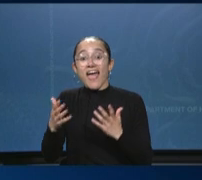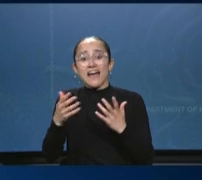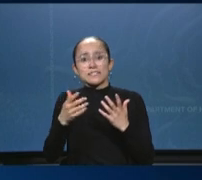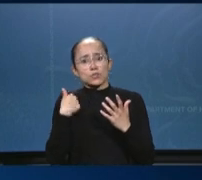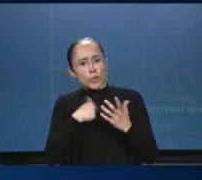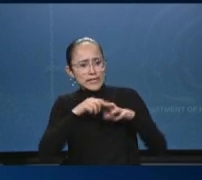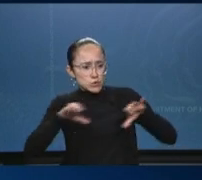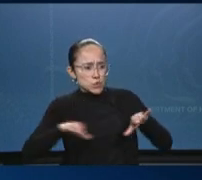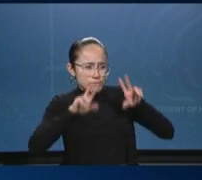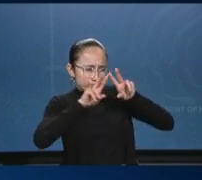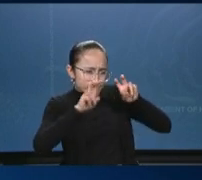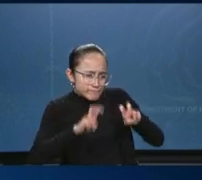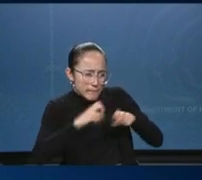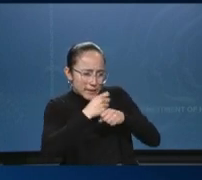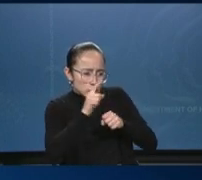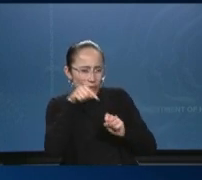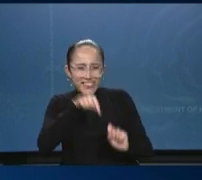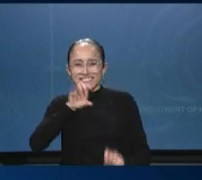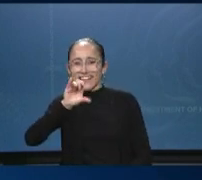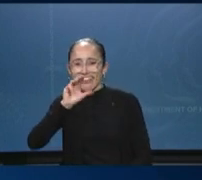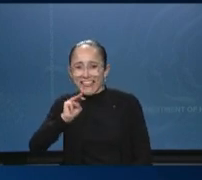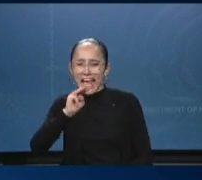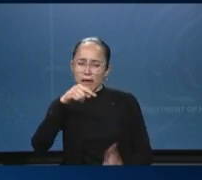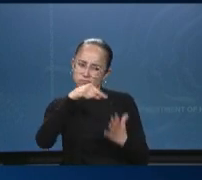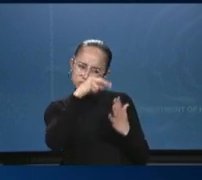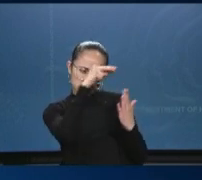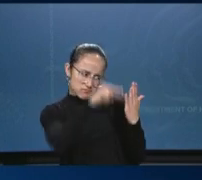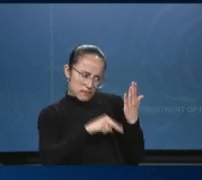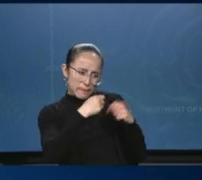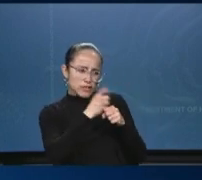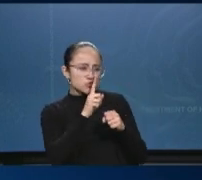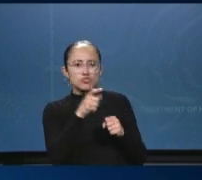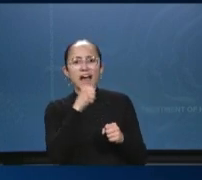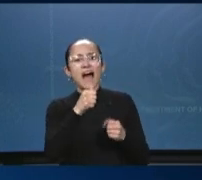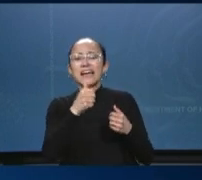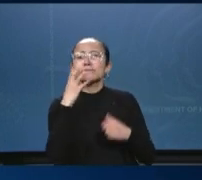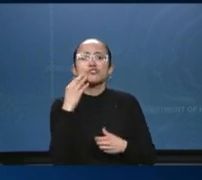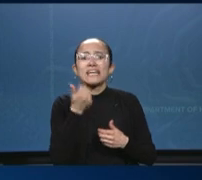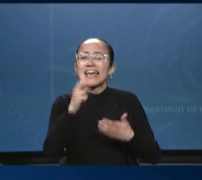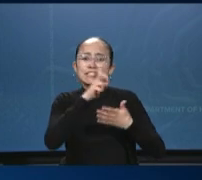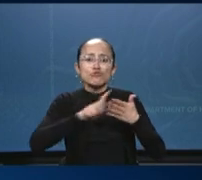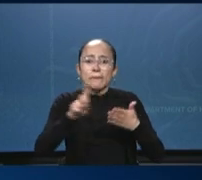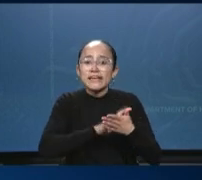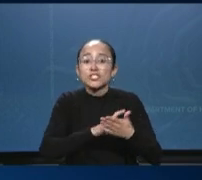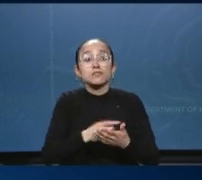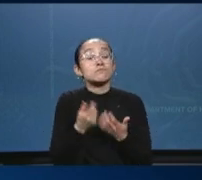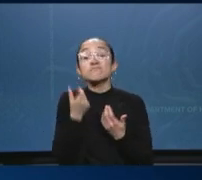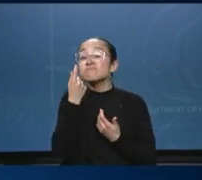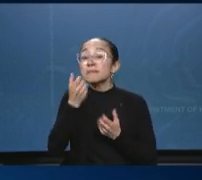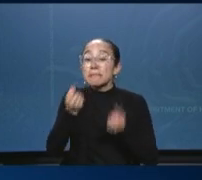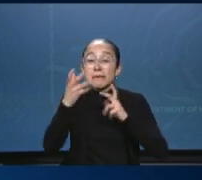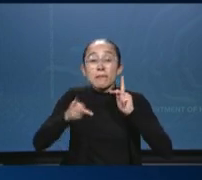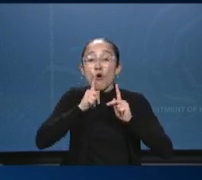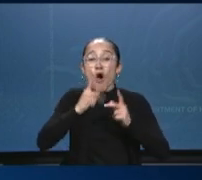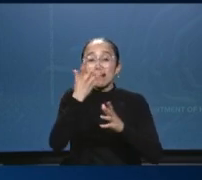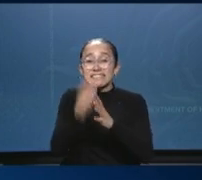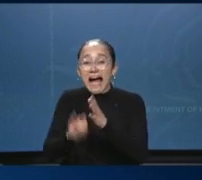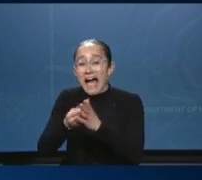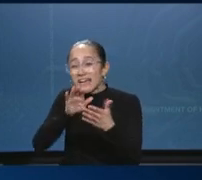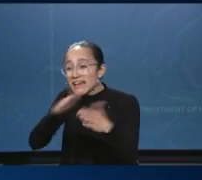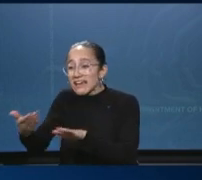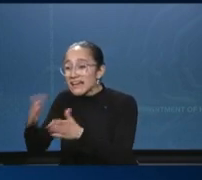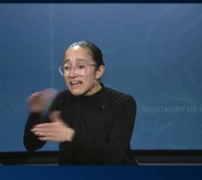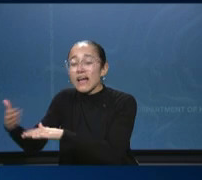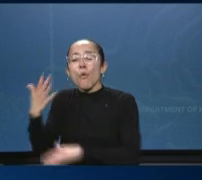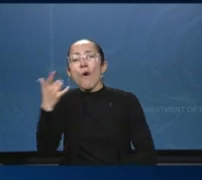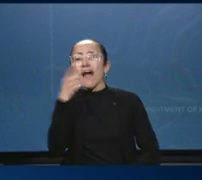the claims and looking at that kind of stuff to make sure that people aren't being discriminated against. Too many people are dying because they have been denied access to the